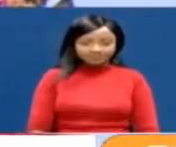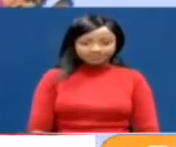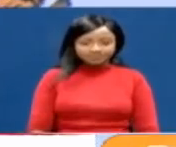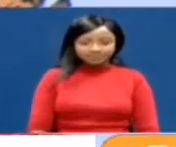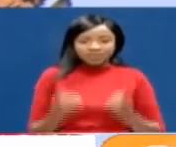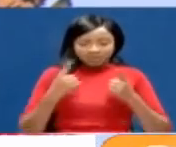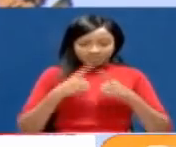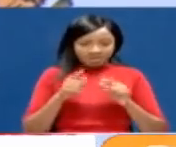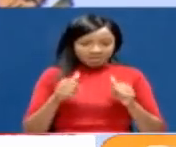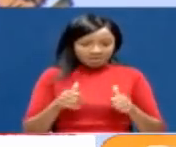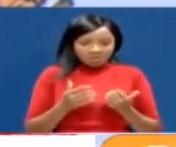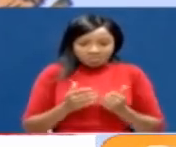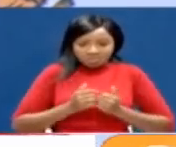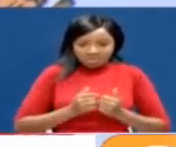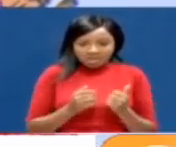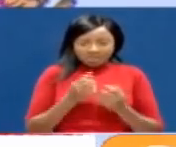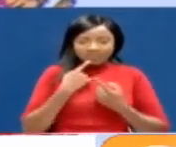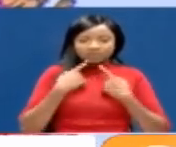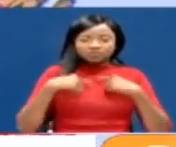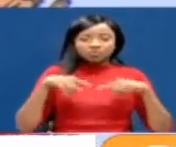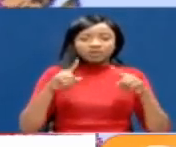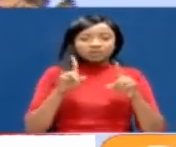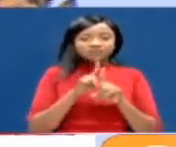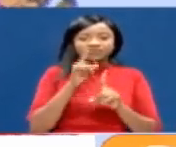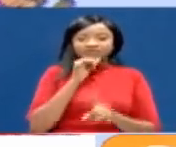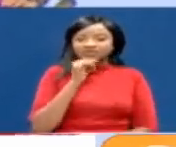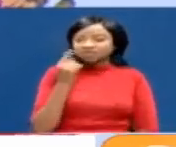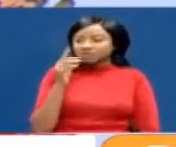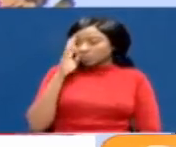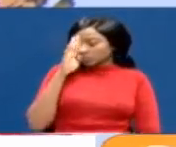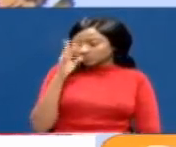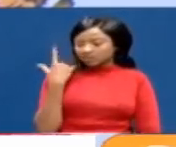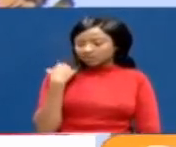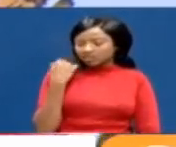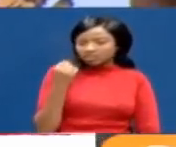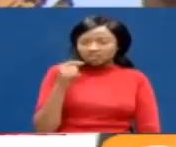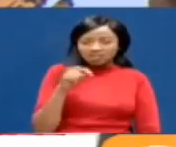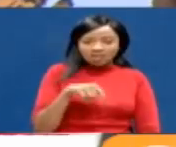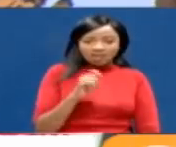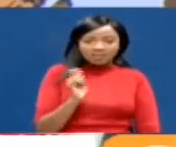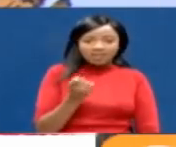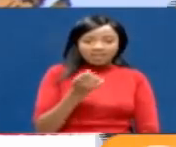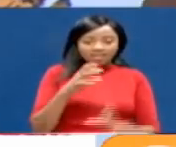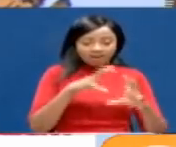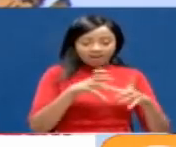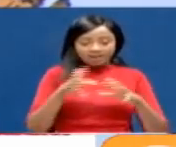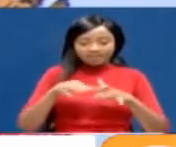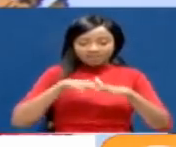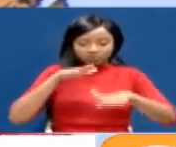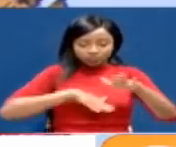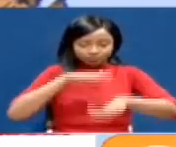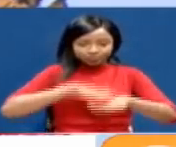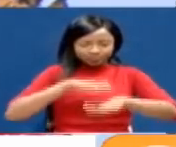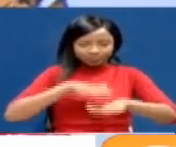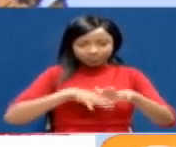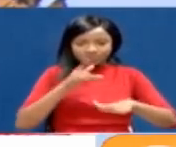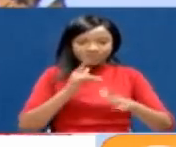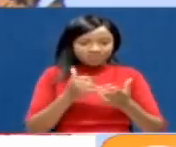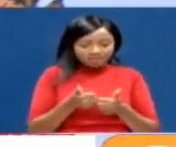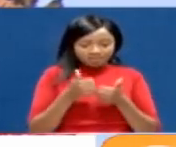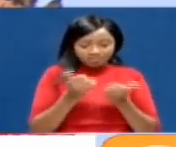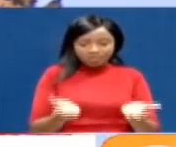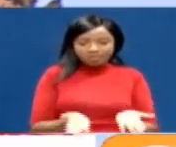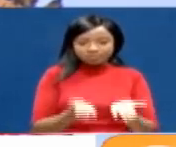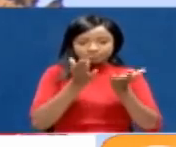I'm very excited that as we announced on Sunday, the Kenyan textile industry has risen up to the